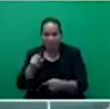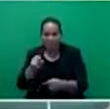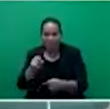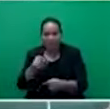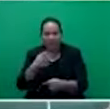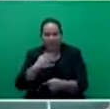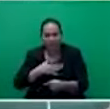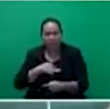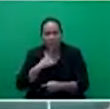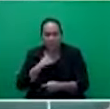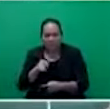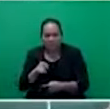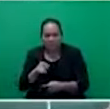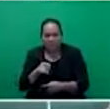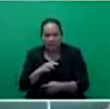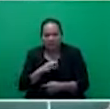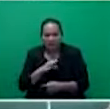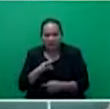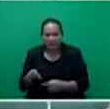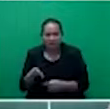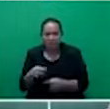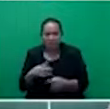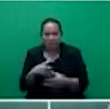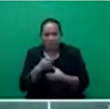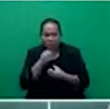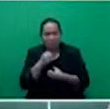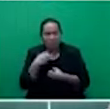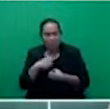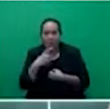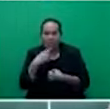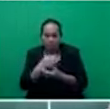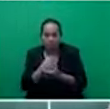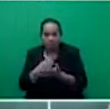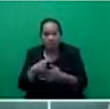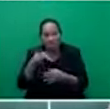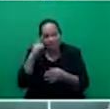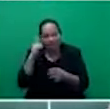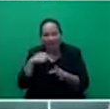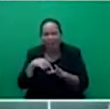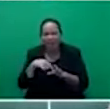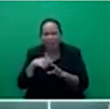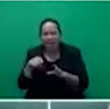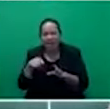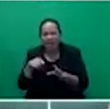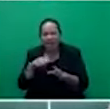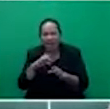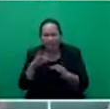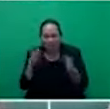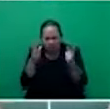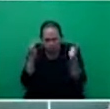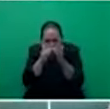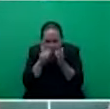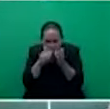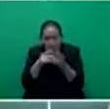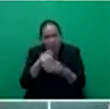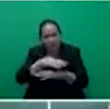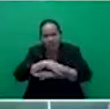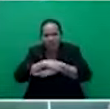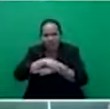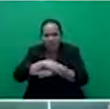say this unreservedly, unequivocally, his ability to think outside the box, the ability to be agile and flexible to